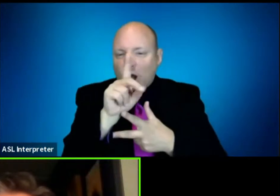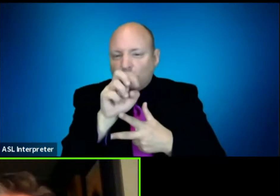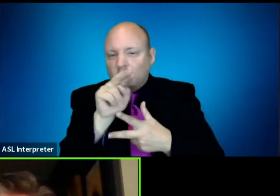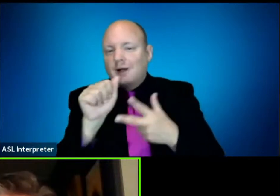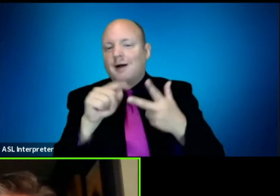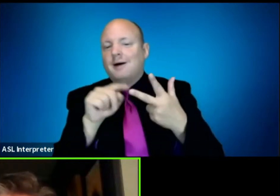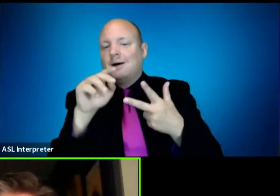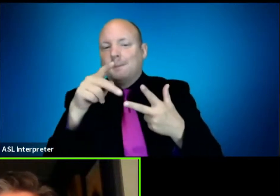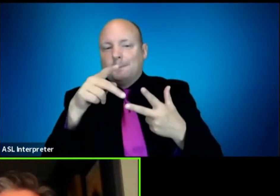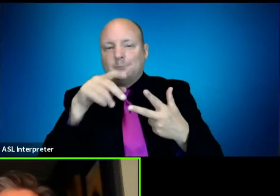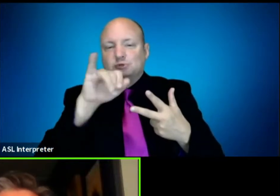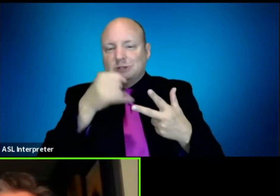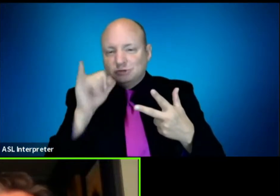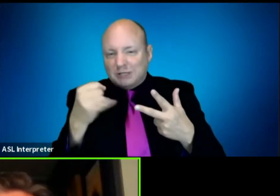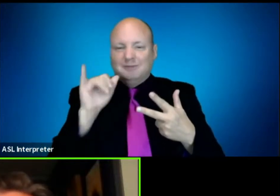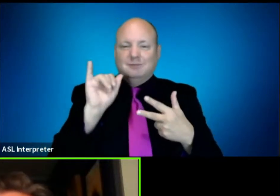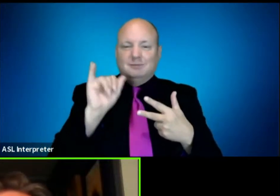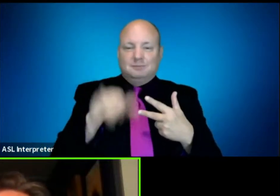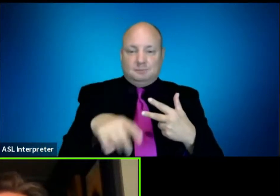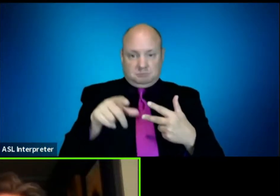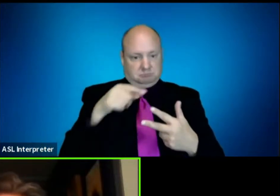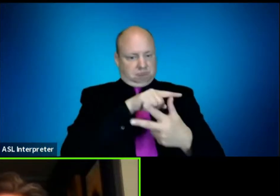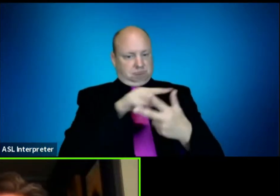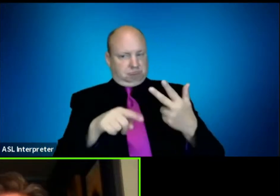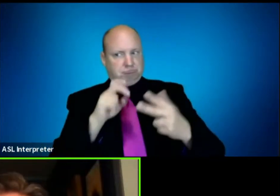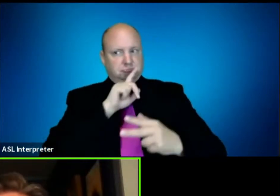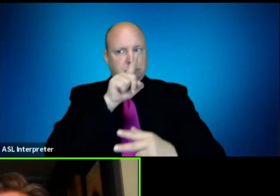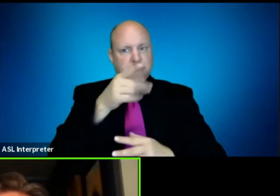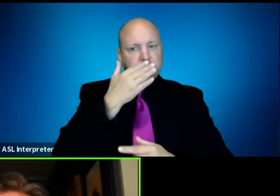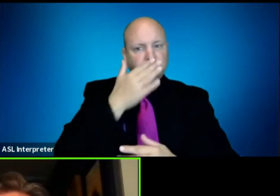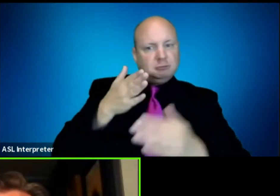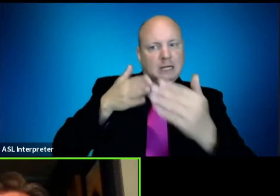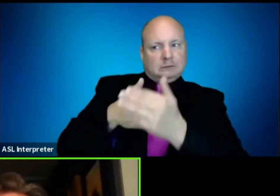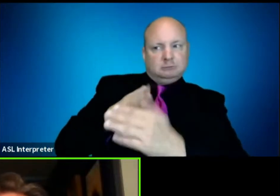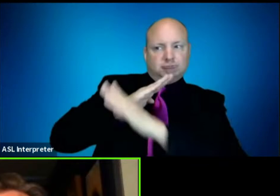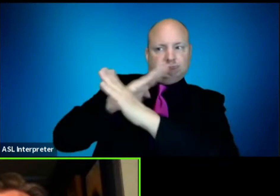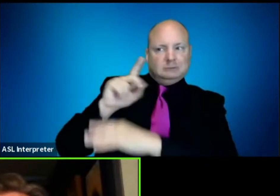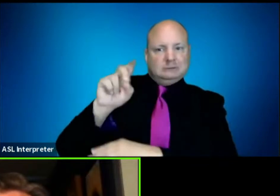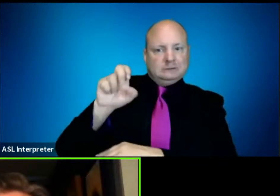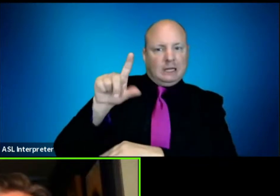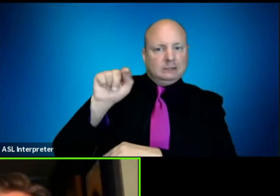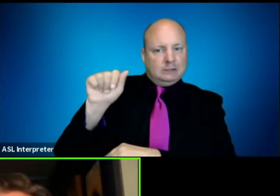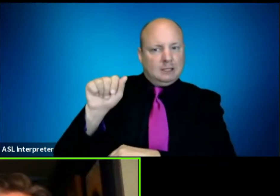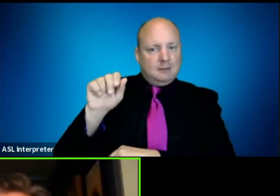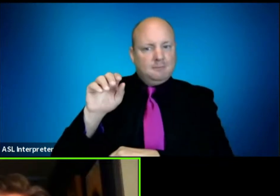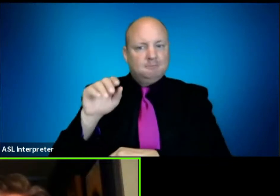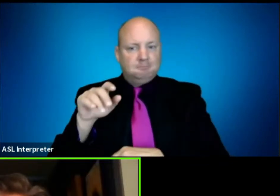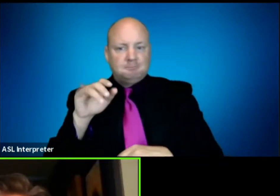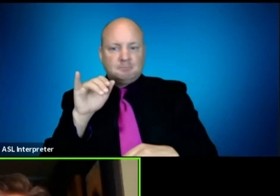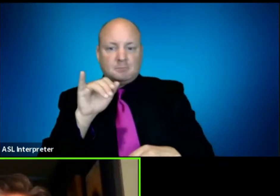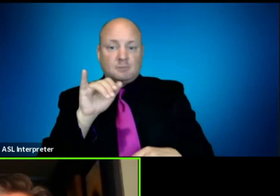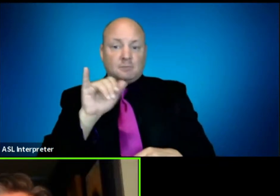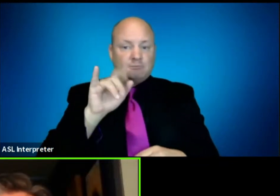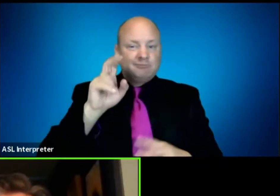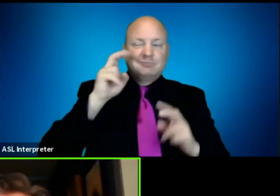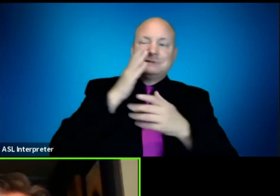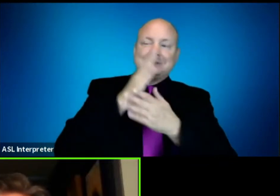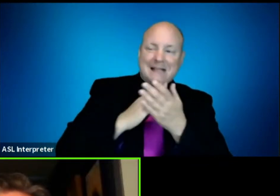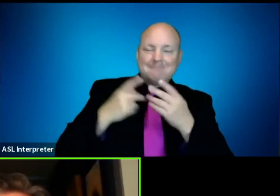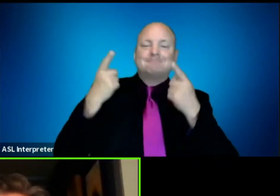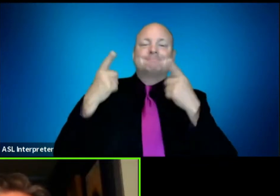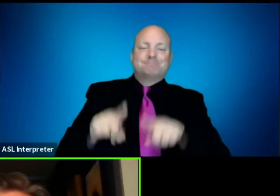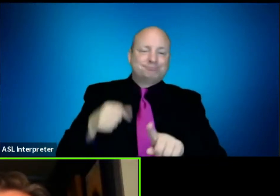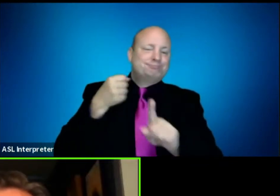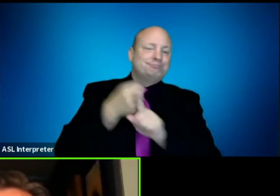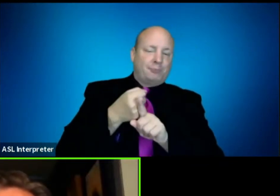seeing breakthrough cases, and those breakthrough cases increased, and that is partially due to more Oregonians being vaccinated, over